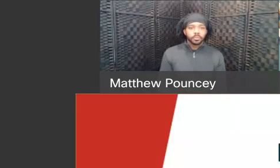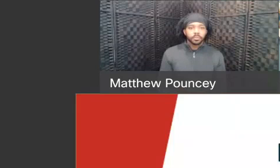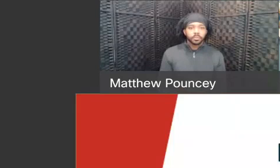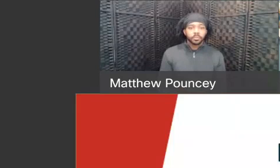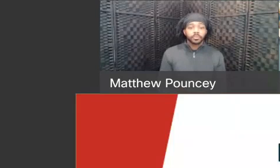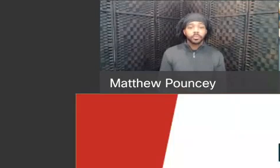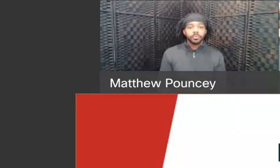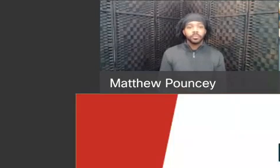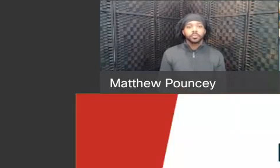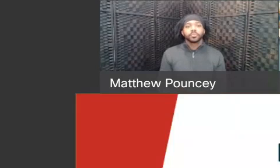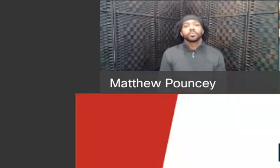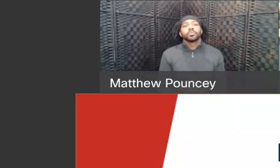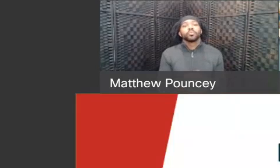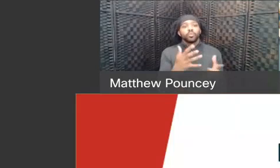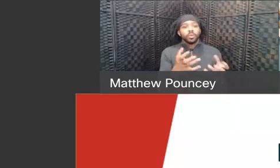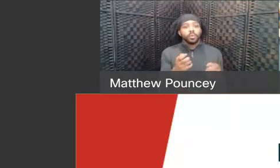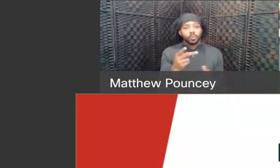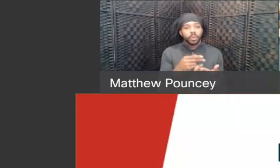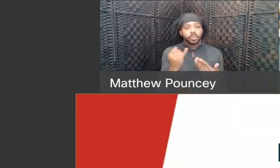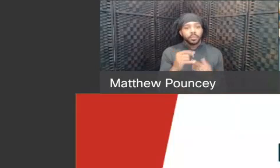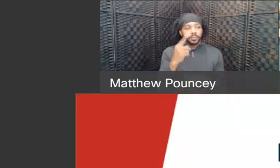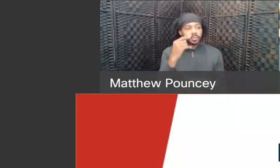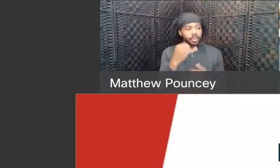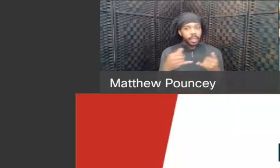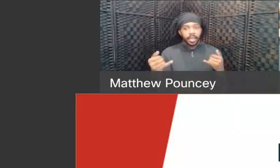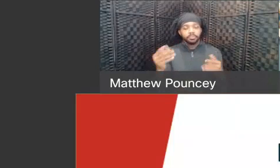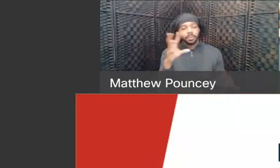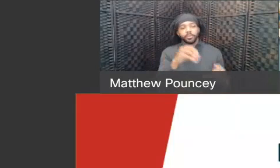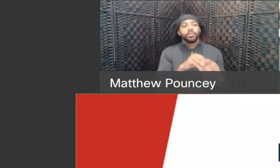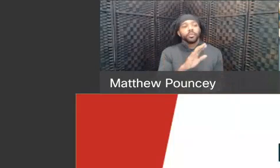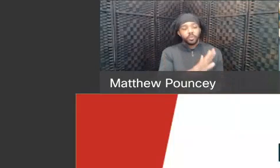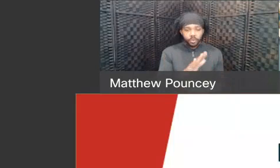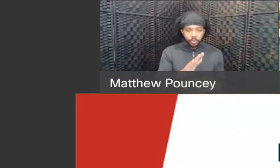We want Project First Line to be part of your IPC program and ensure its